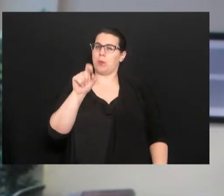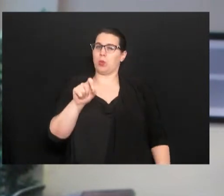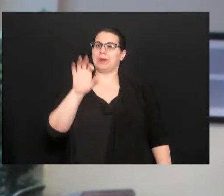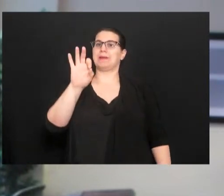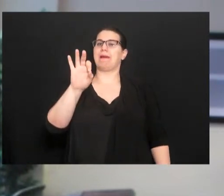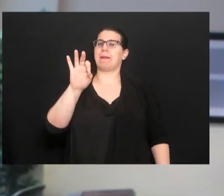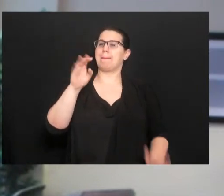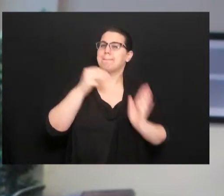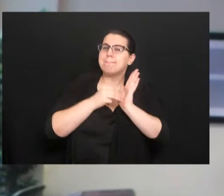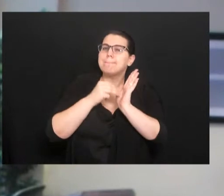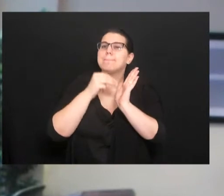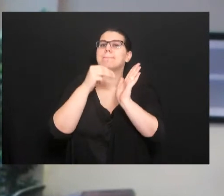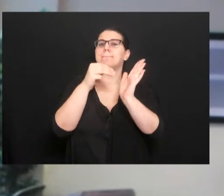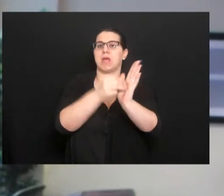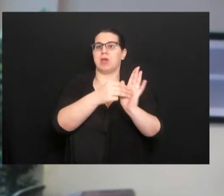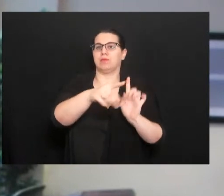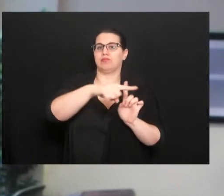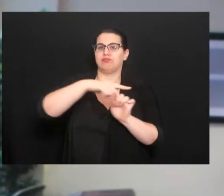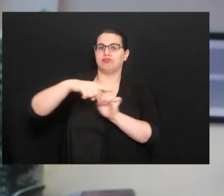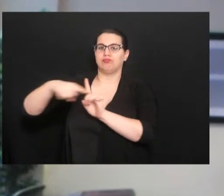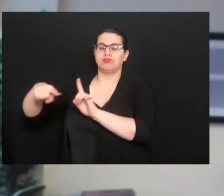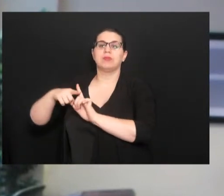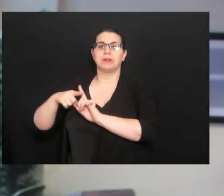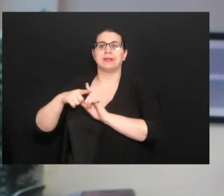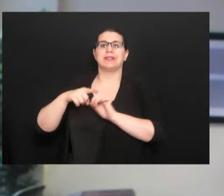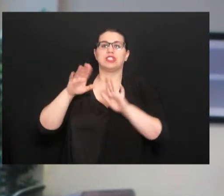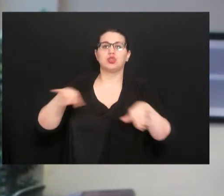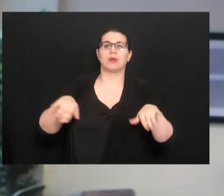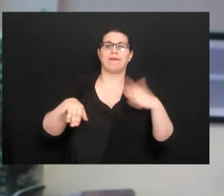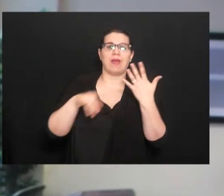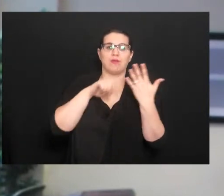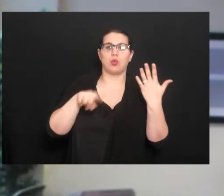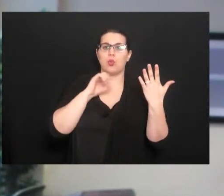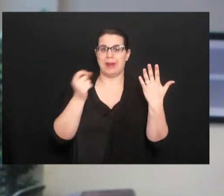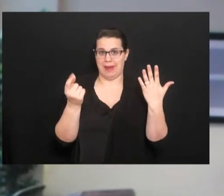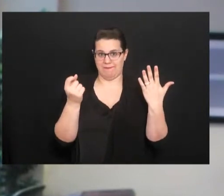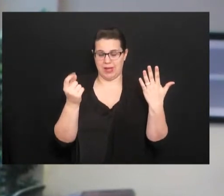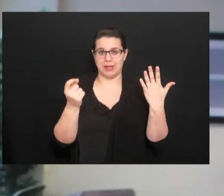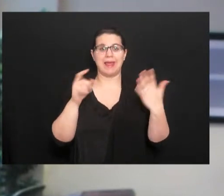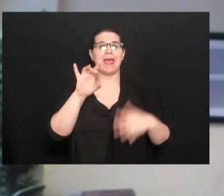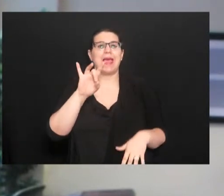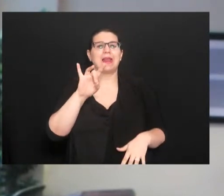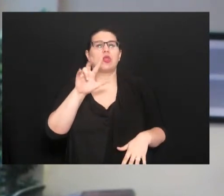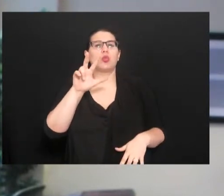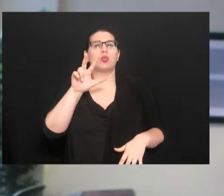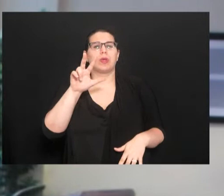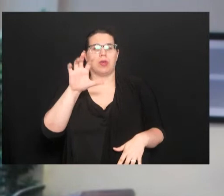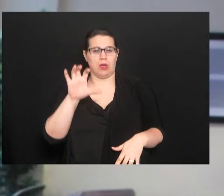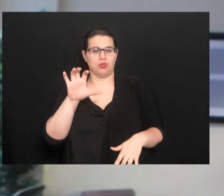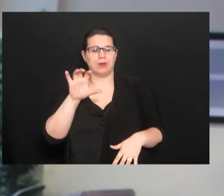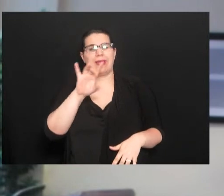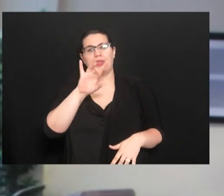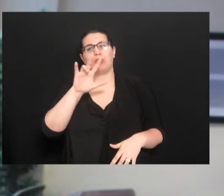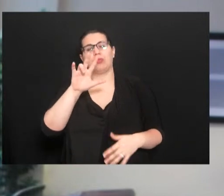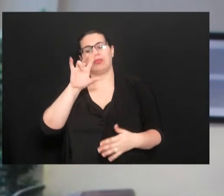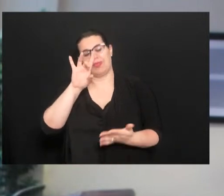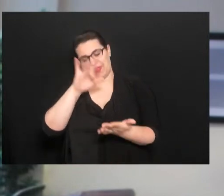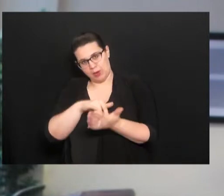in children 5 to 11 years old, 8,300 hospitalizations, a third of those in the